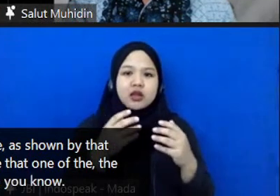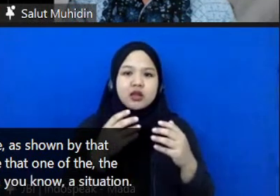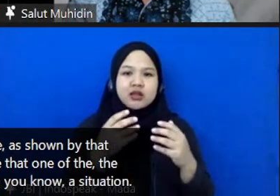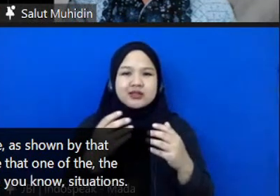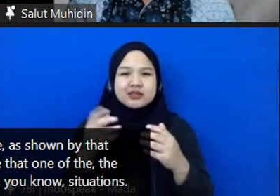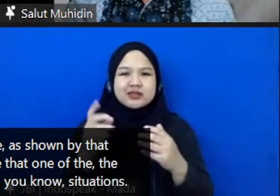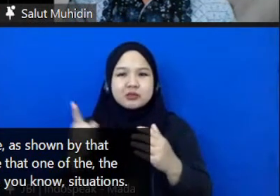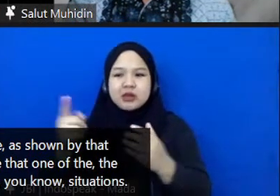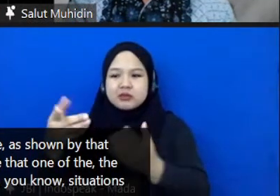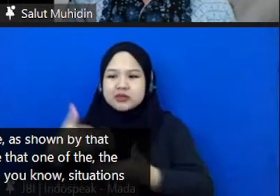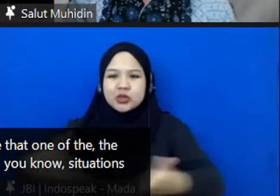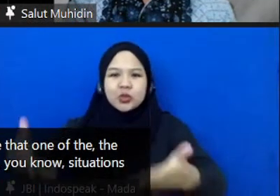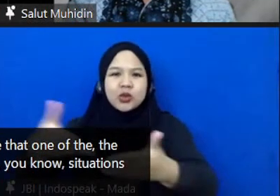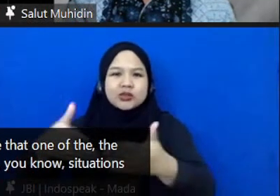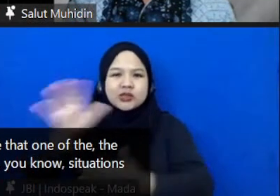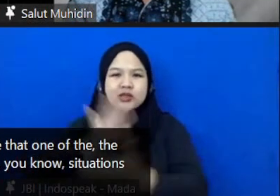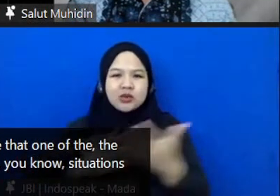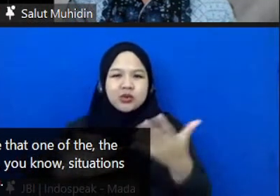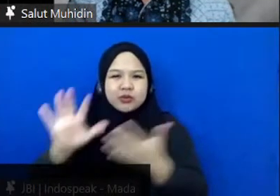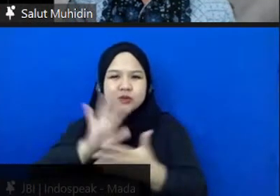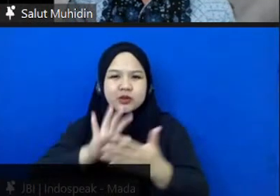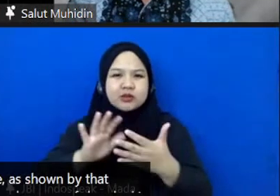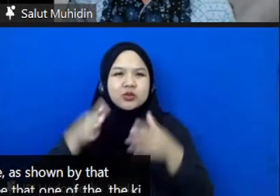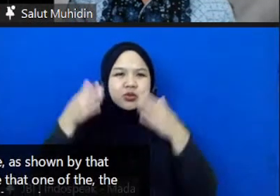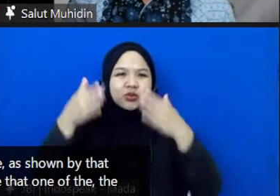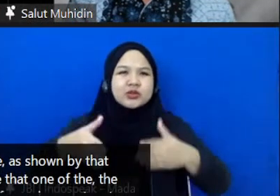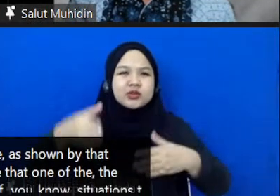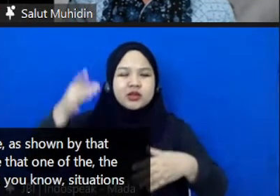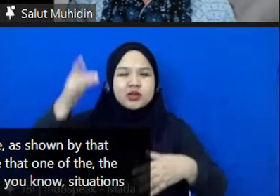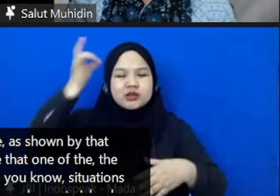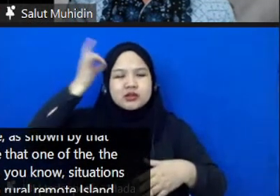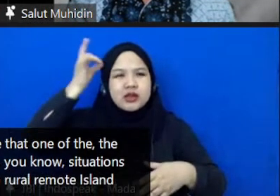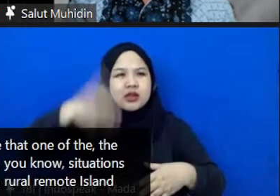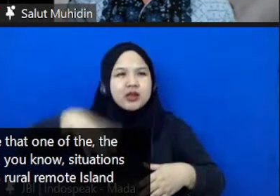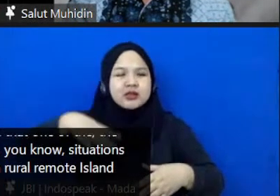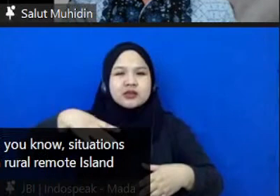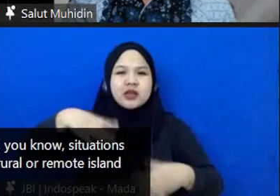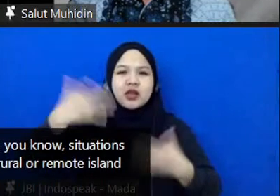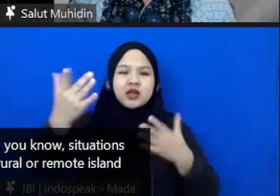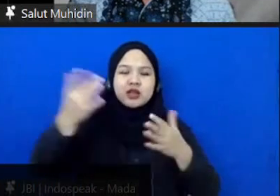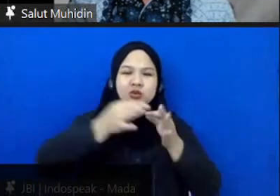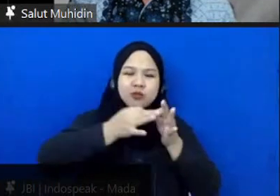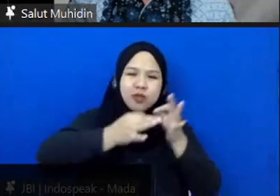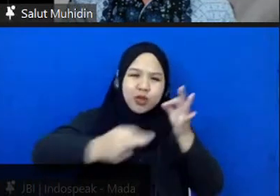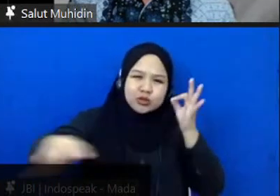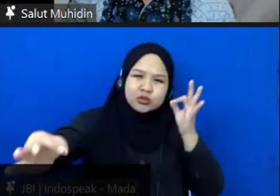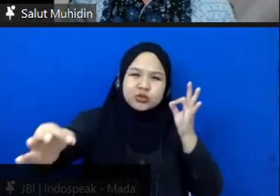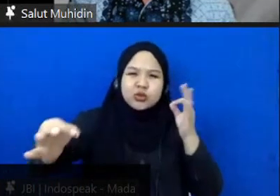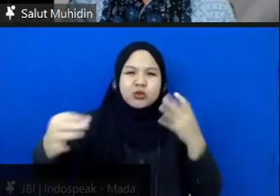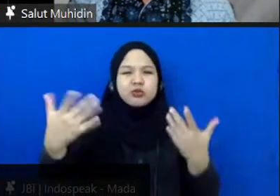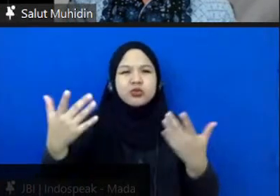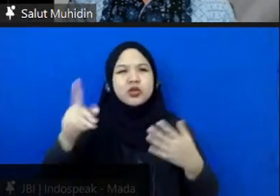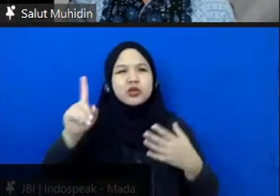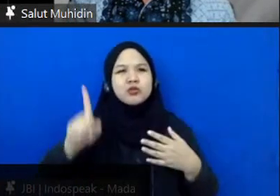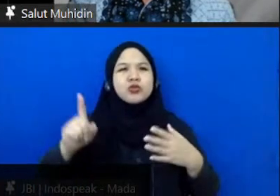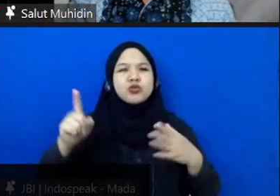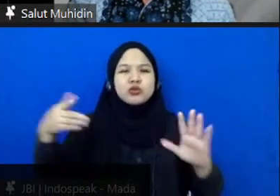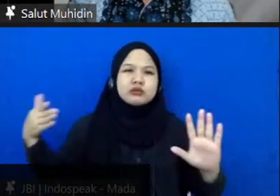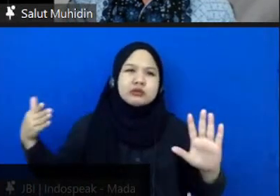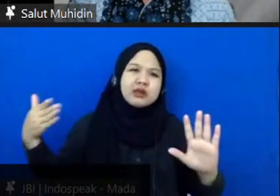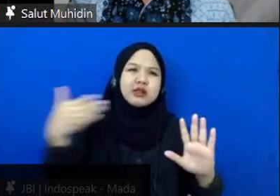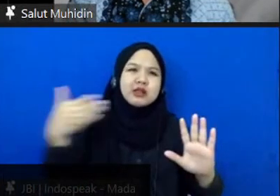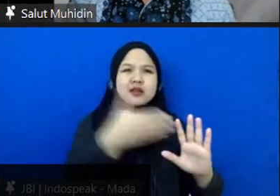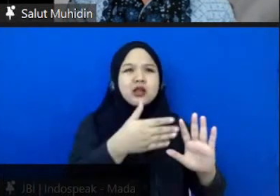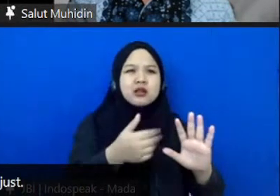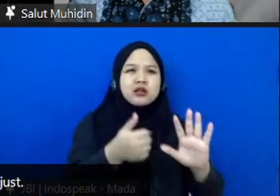situations, complex situations. If you live in rural or remote island where you have to travel for 6 or 7 hours just by